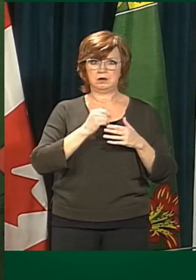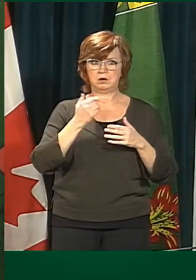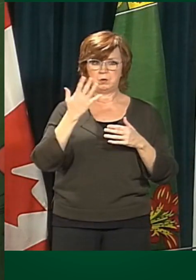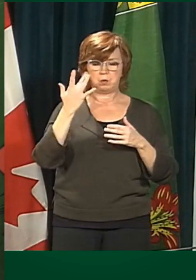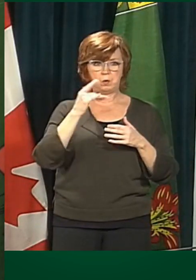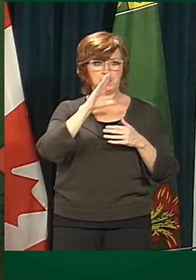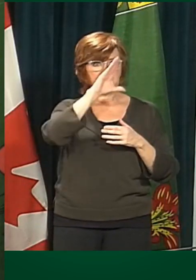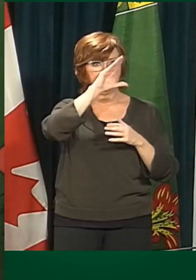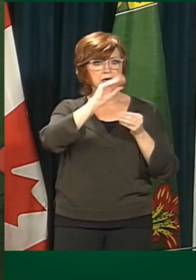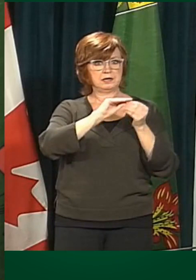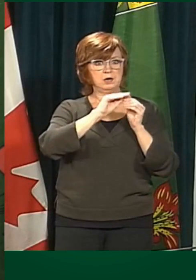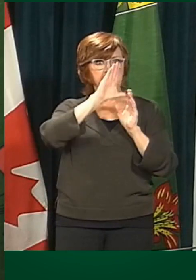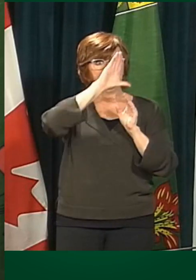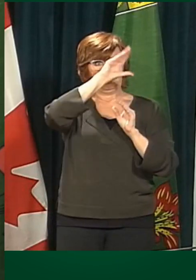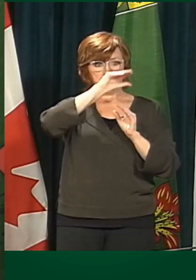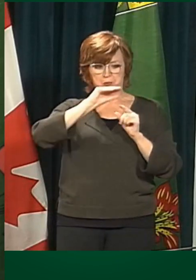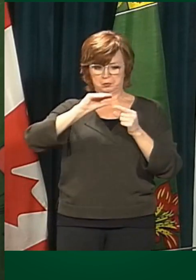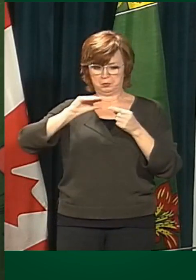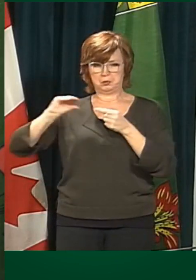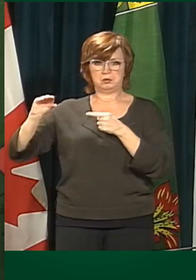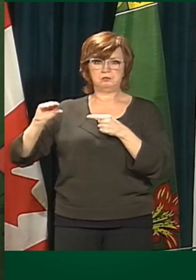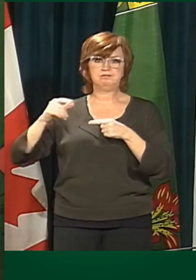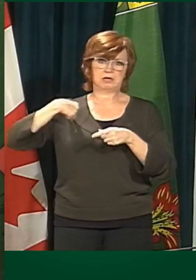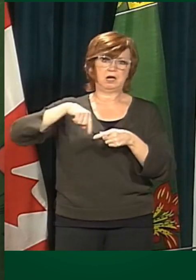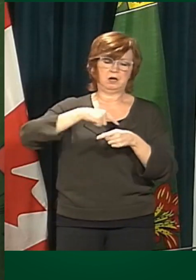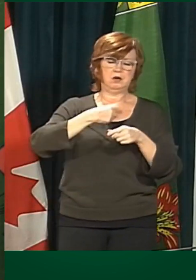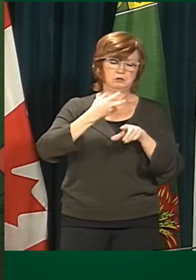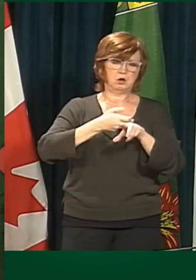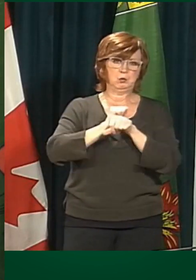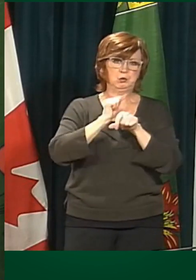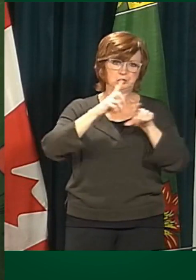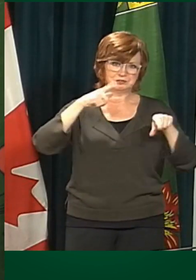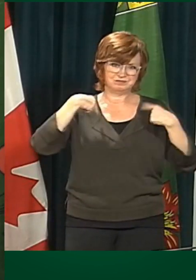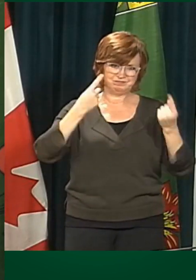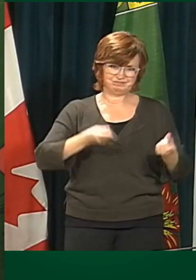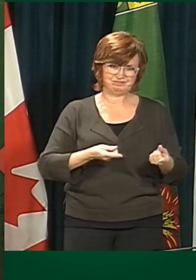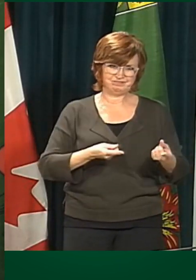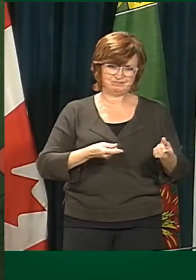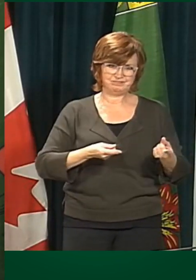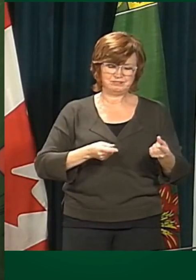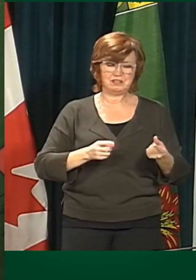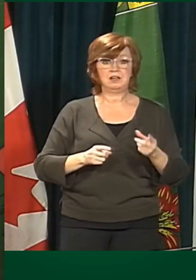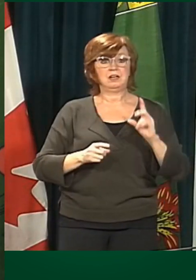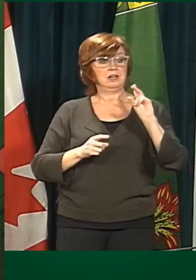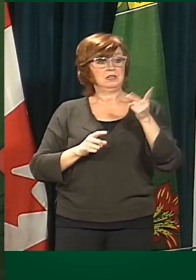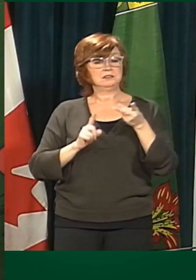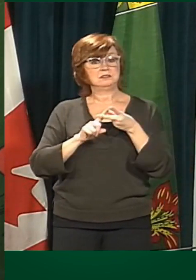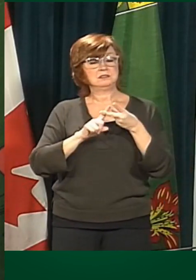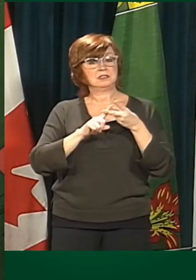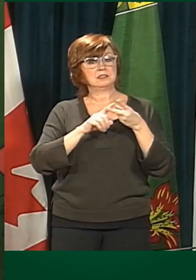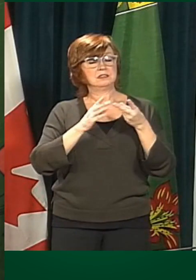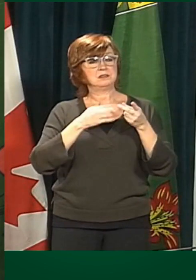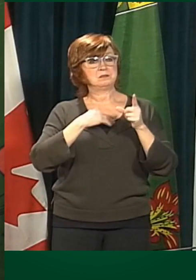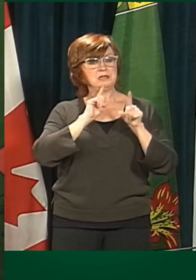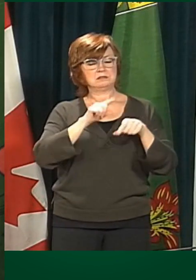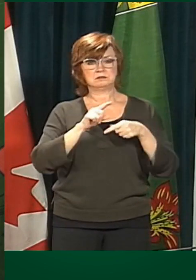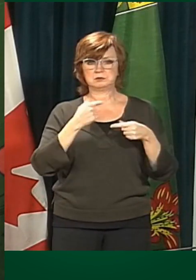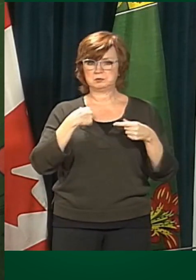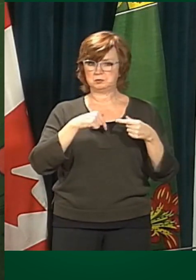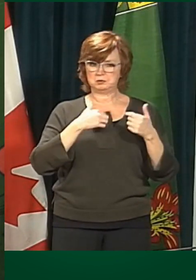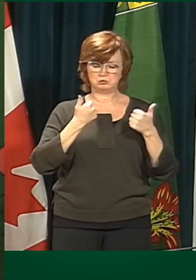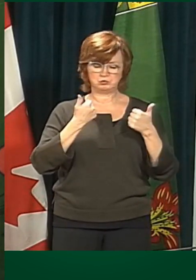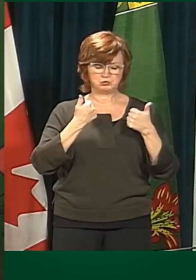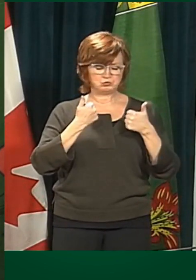one answer. The second answer is that I think we do have to remember that, we are trying our very best